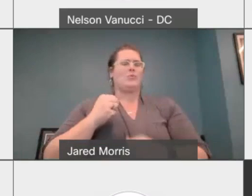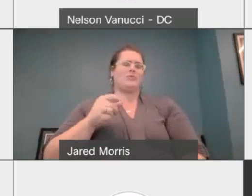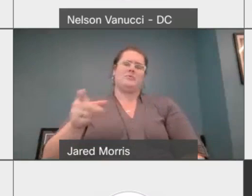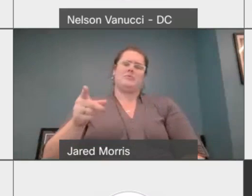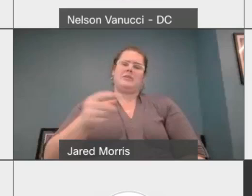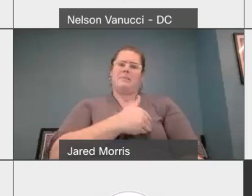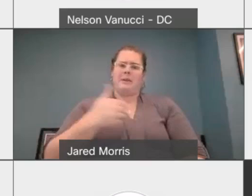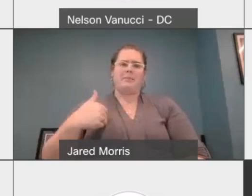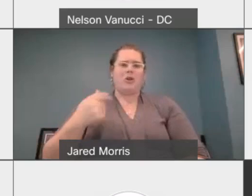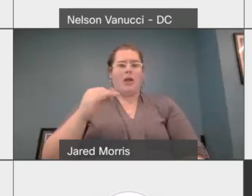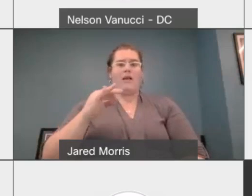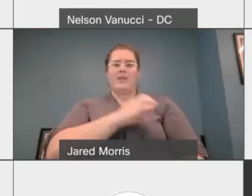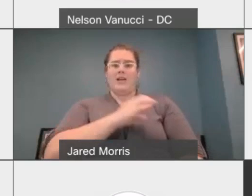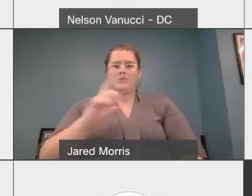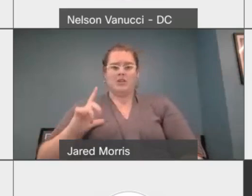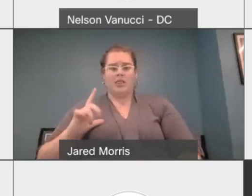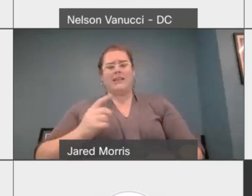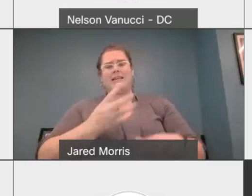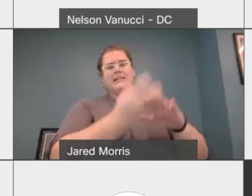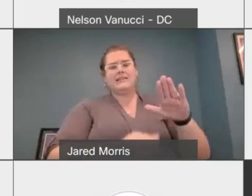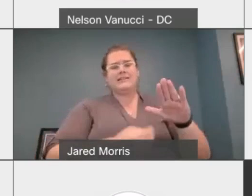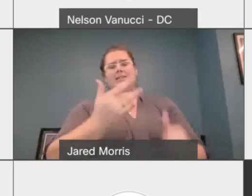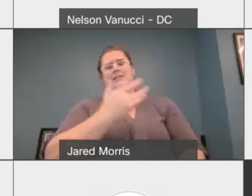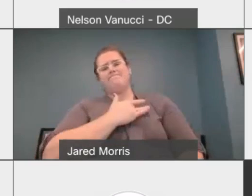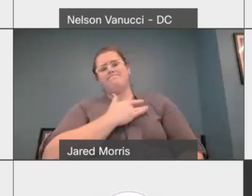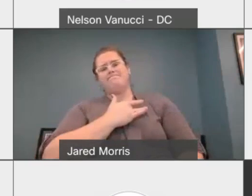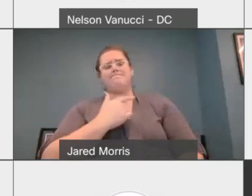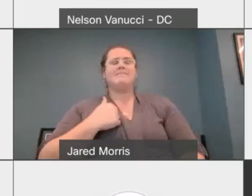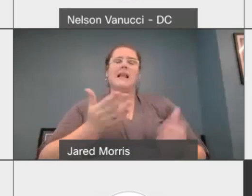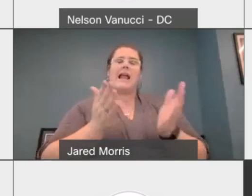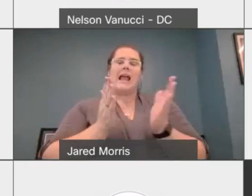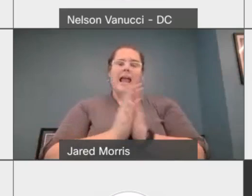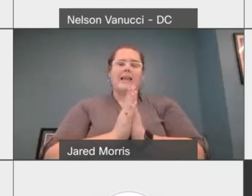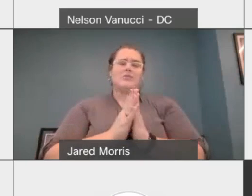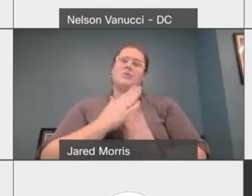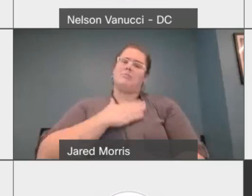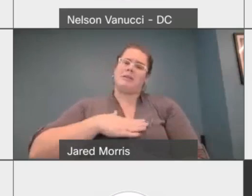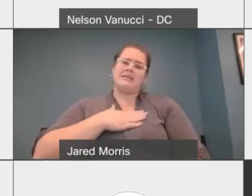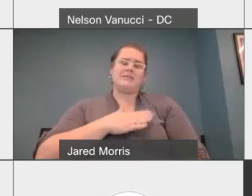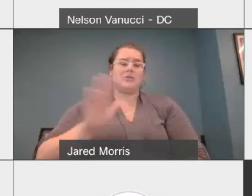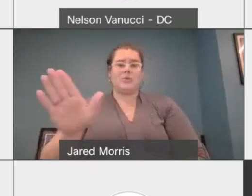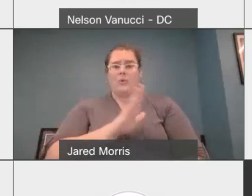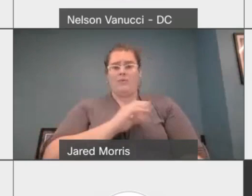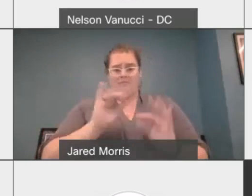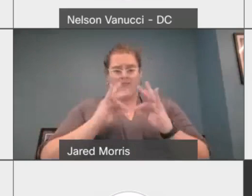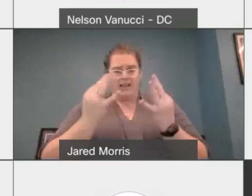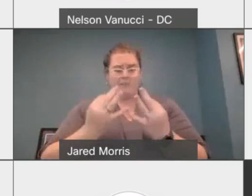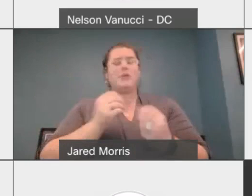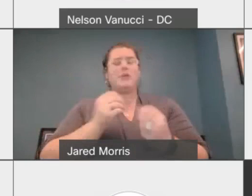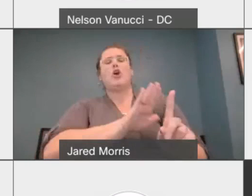And I would just ask everyone to keep her family in your thoughts and prayers with regard to her loss.